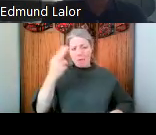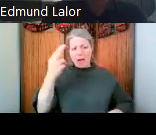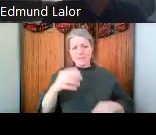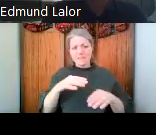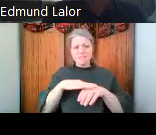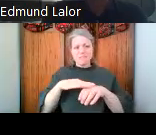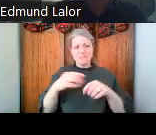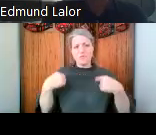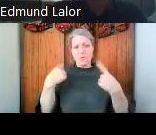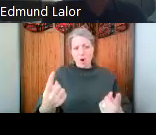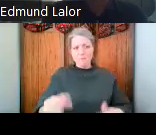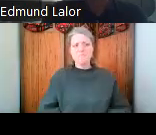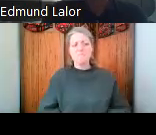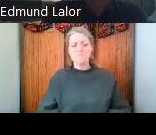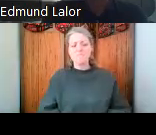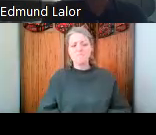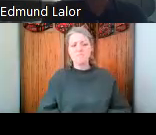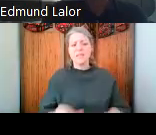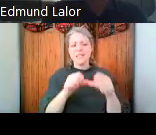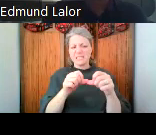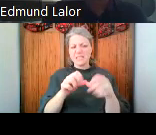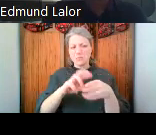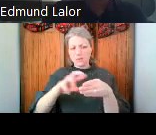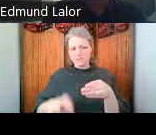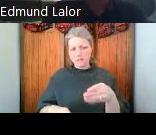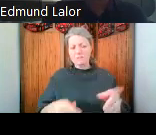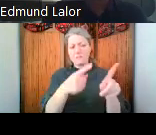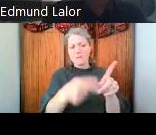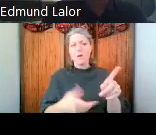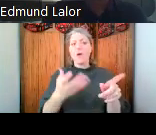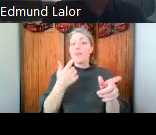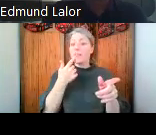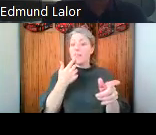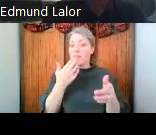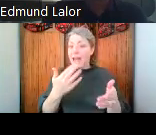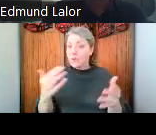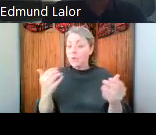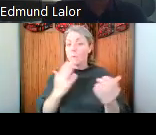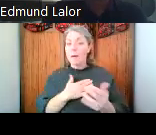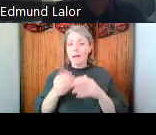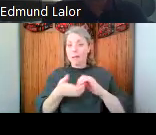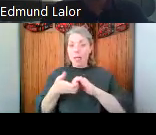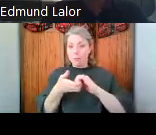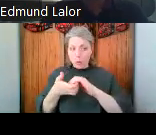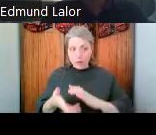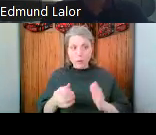like to thank several of my collaborators, and I've highlighted one of my graduate students who's been doing a tremendous amount of work on this project, as well as one of the research